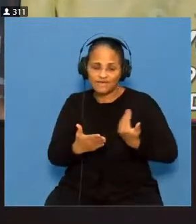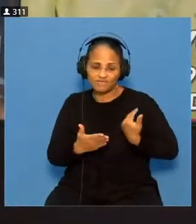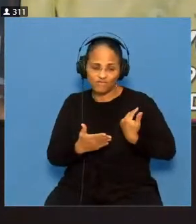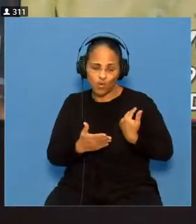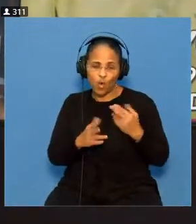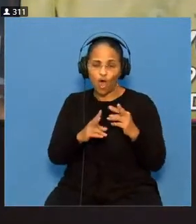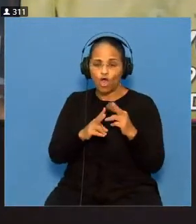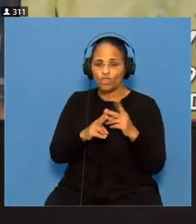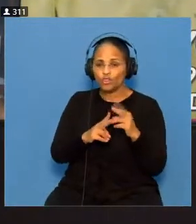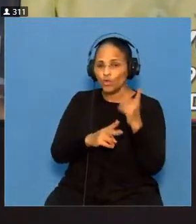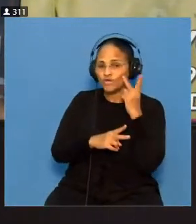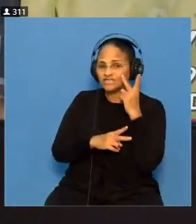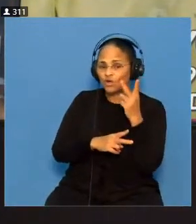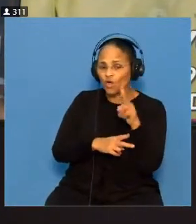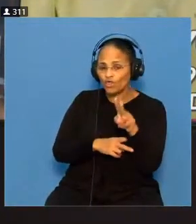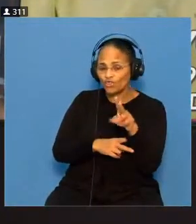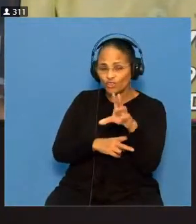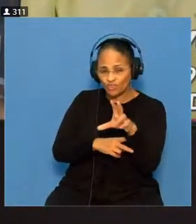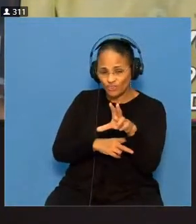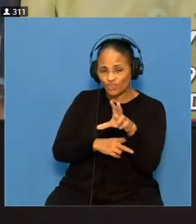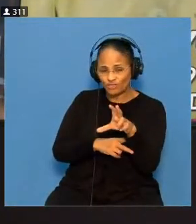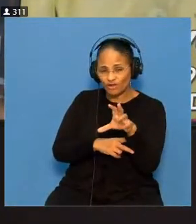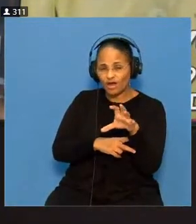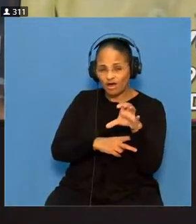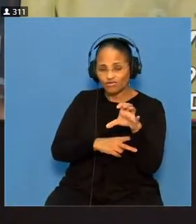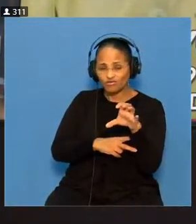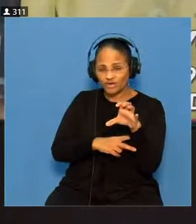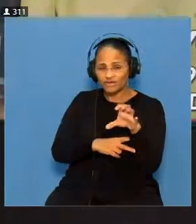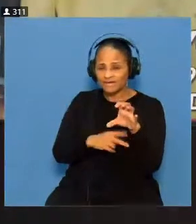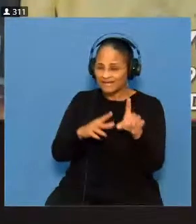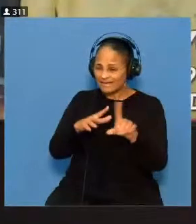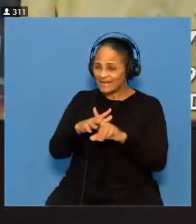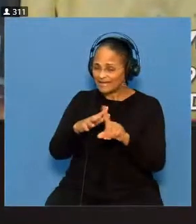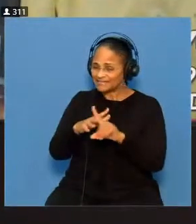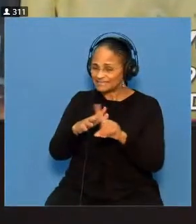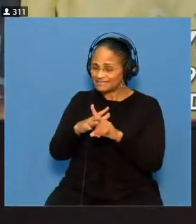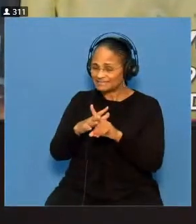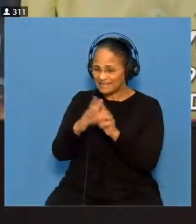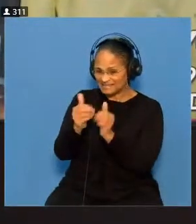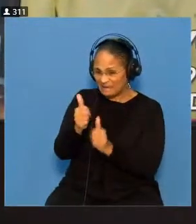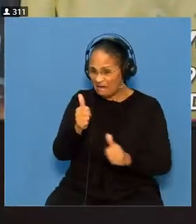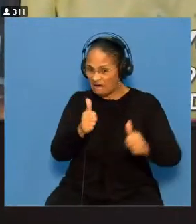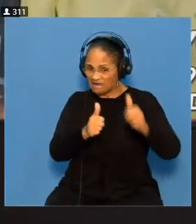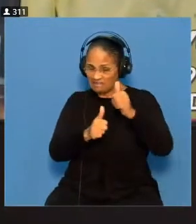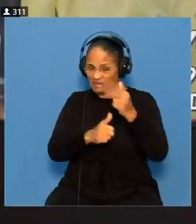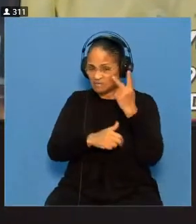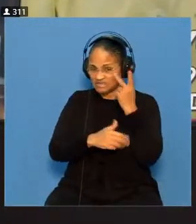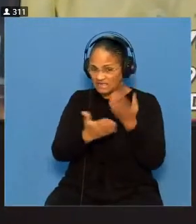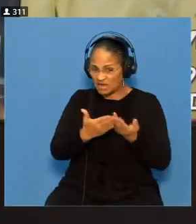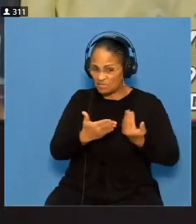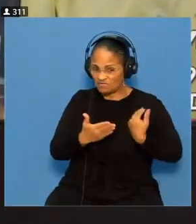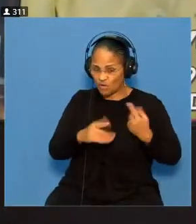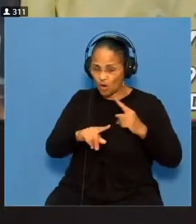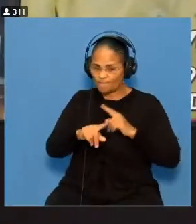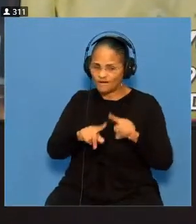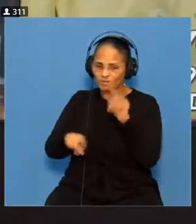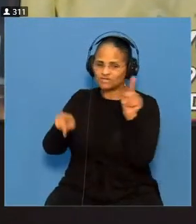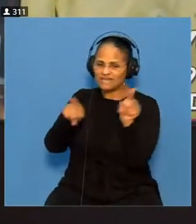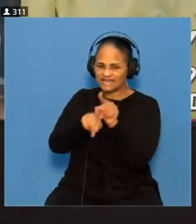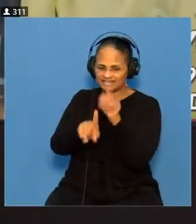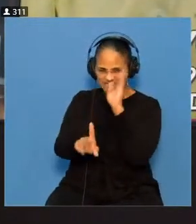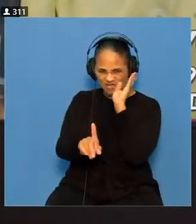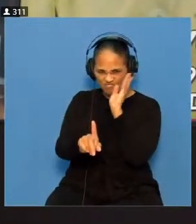though we saw over 300 cases in December alone, which is higher than we've ever seen, it was as a